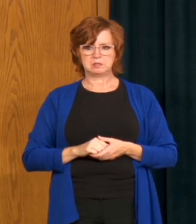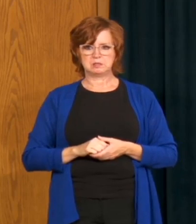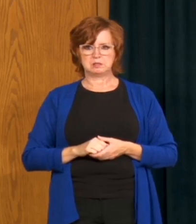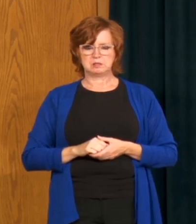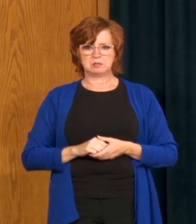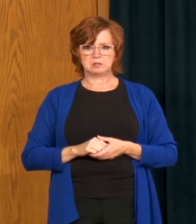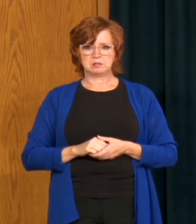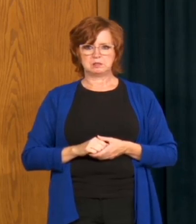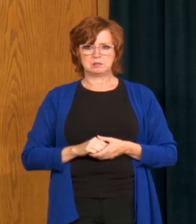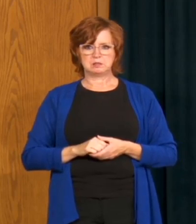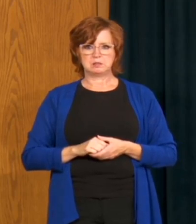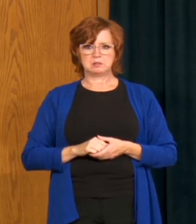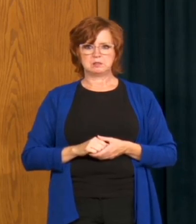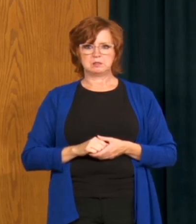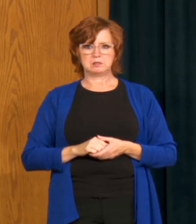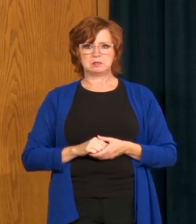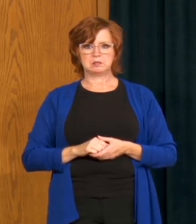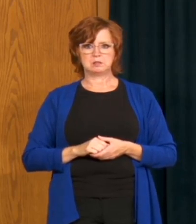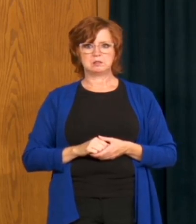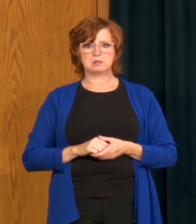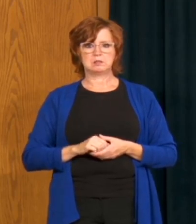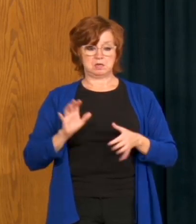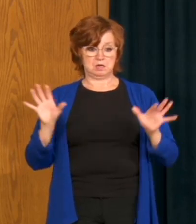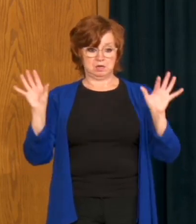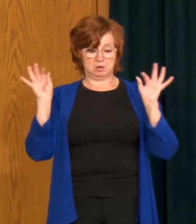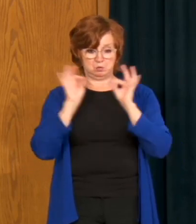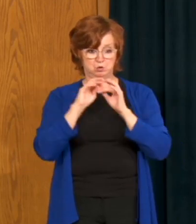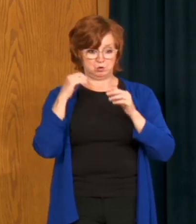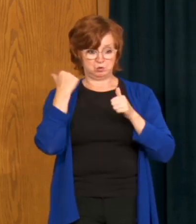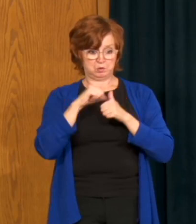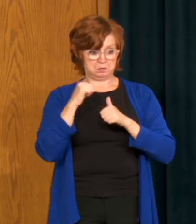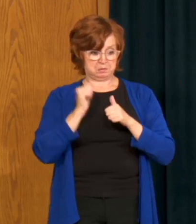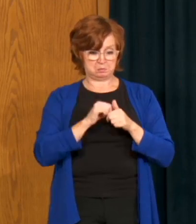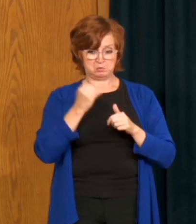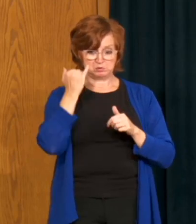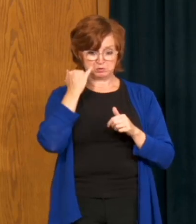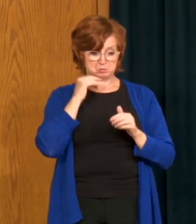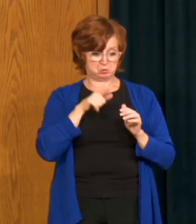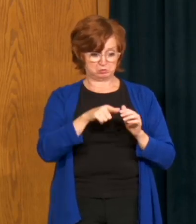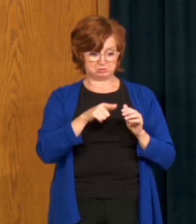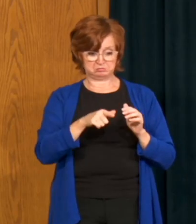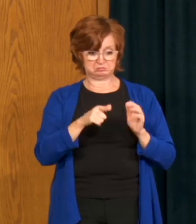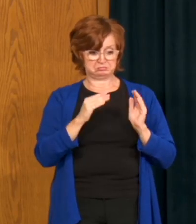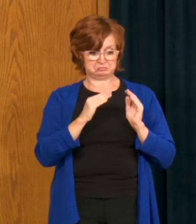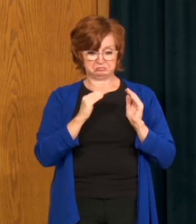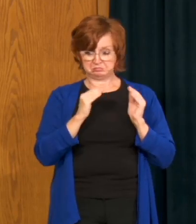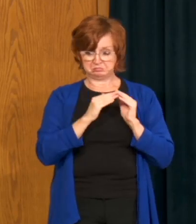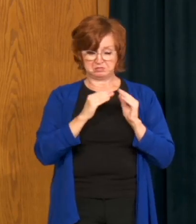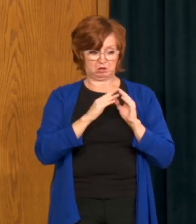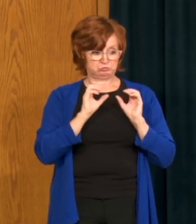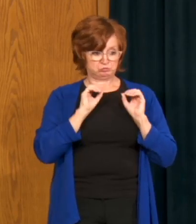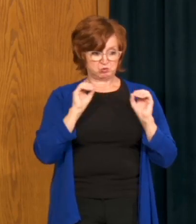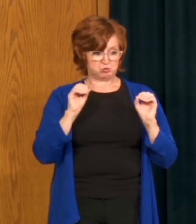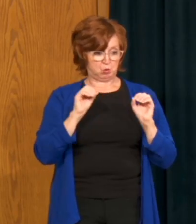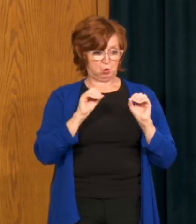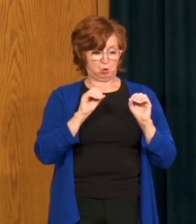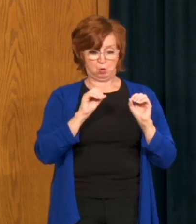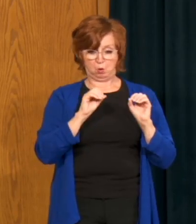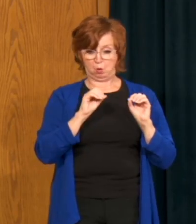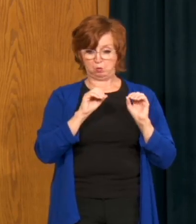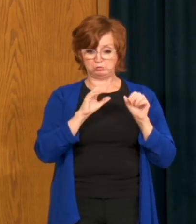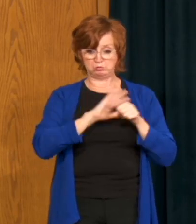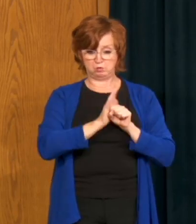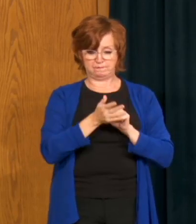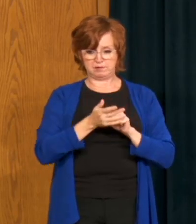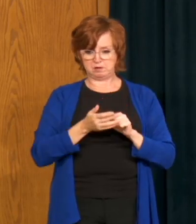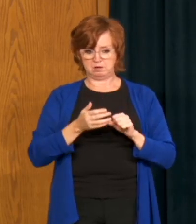This actually highlights why we can't just, if we have a community with no transmission, the fact we see sporadic transmission anywhere means that there's always